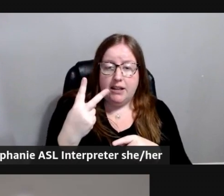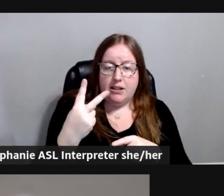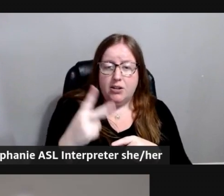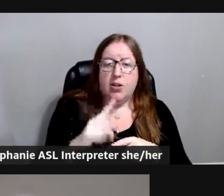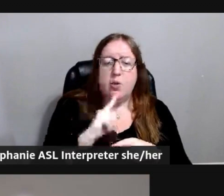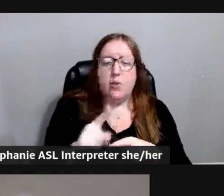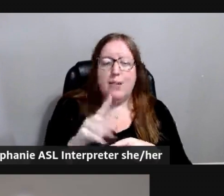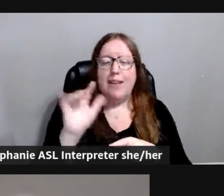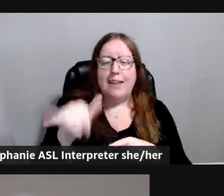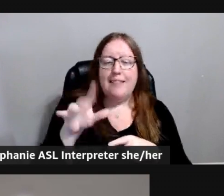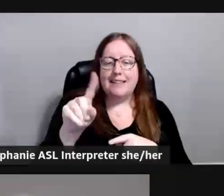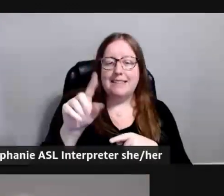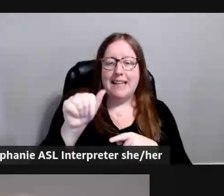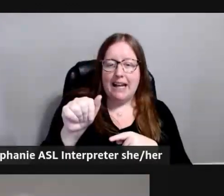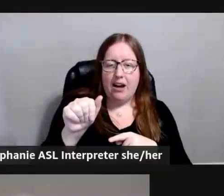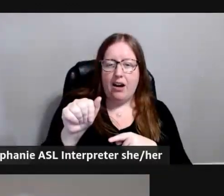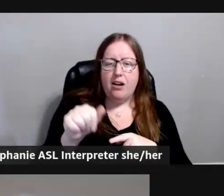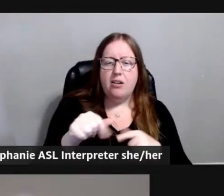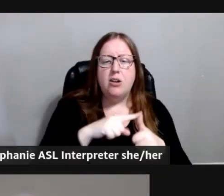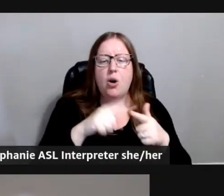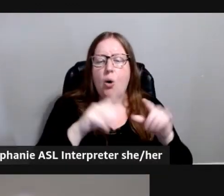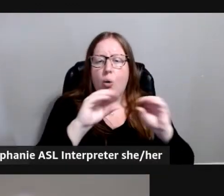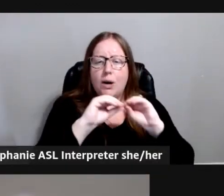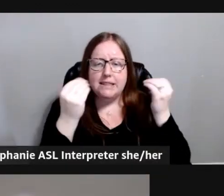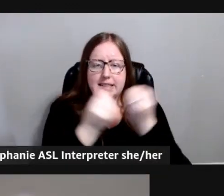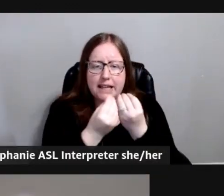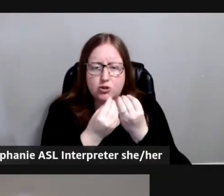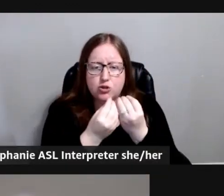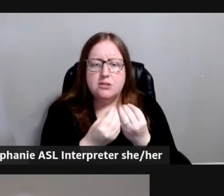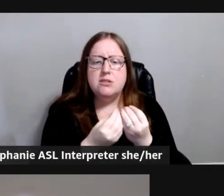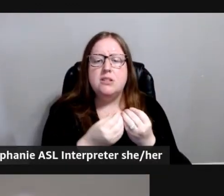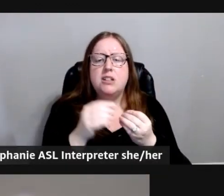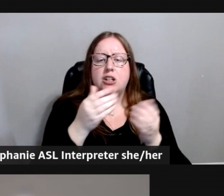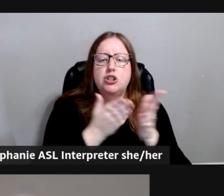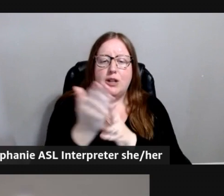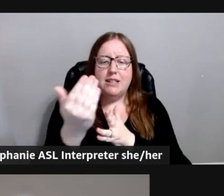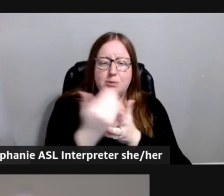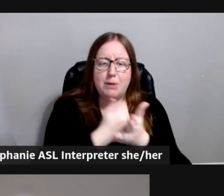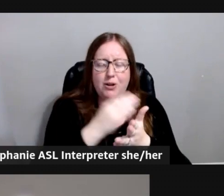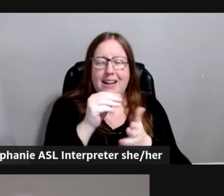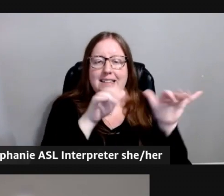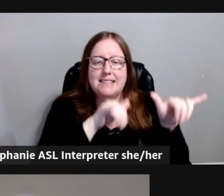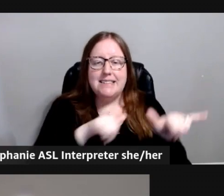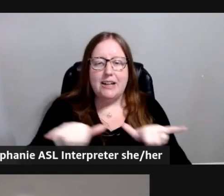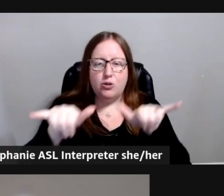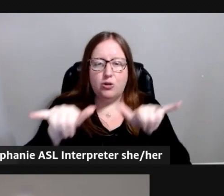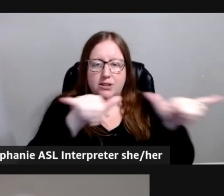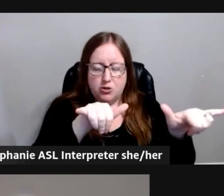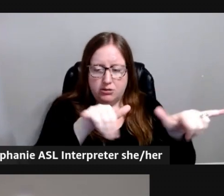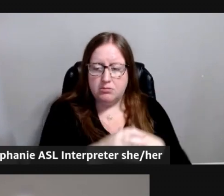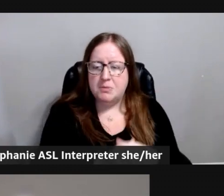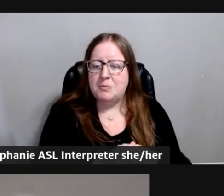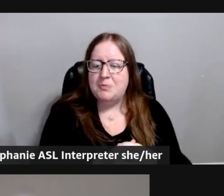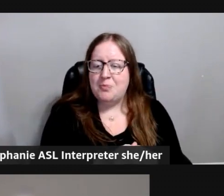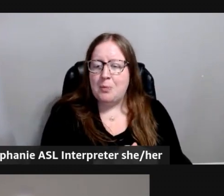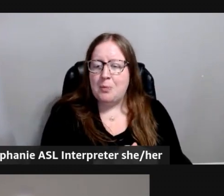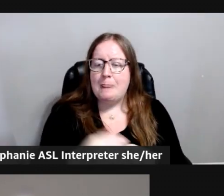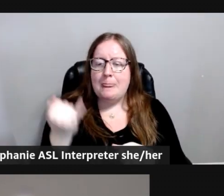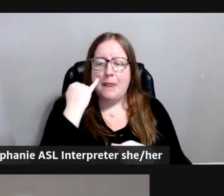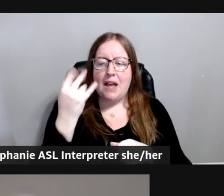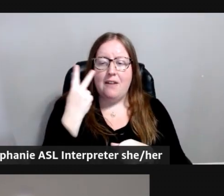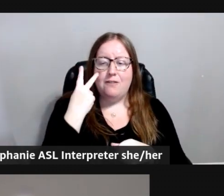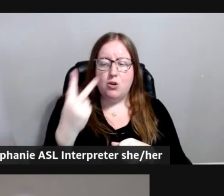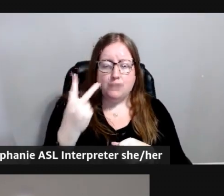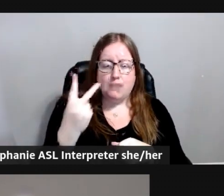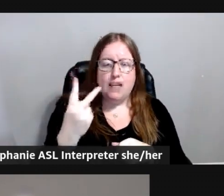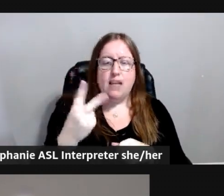data acquisition, data organization, transparency, as well as standardization. So if you look at the acquisition